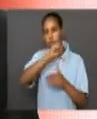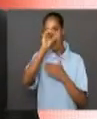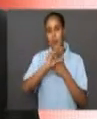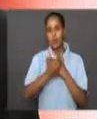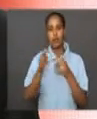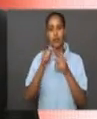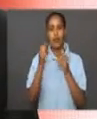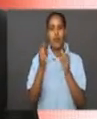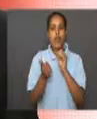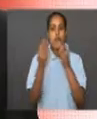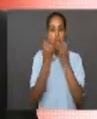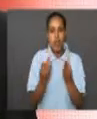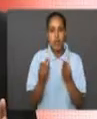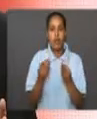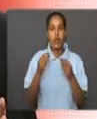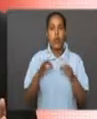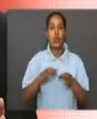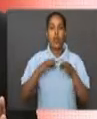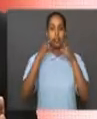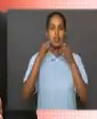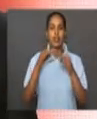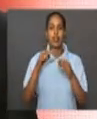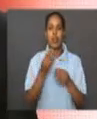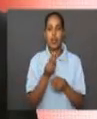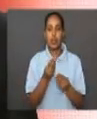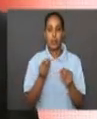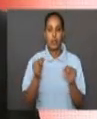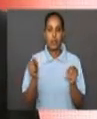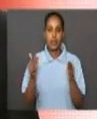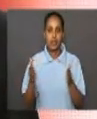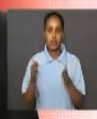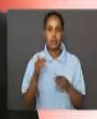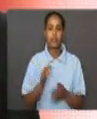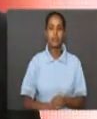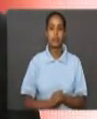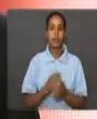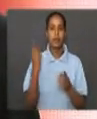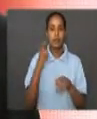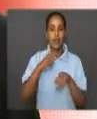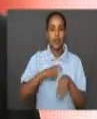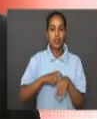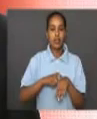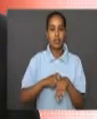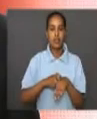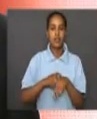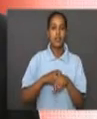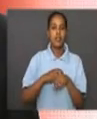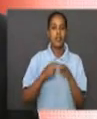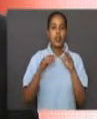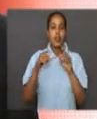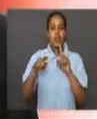to form conductive liquids. Since metals always have